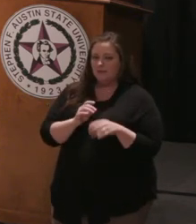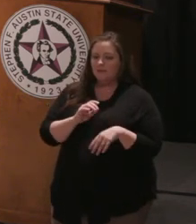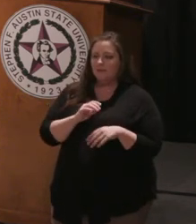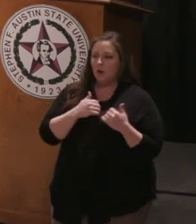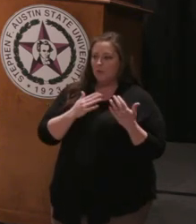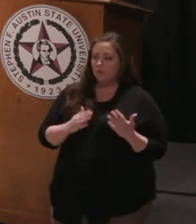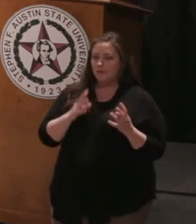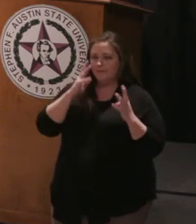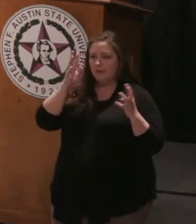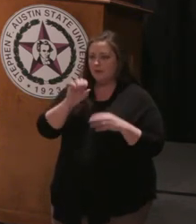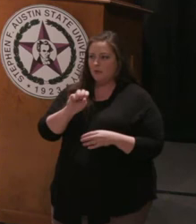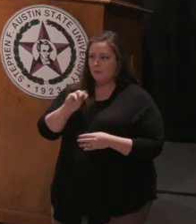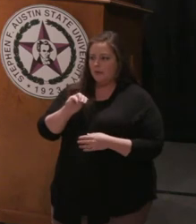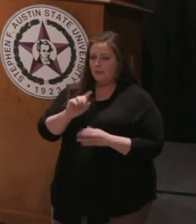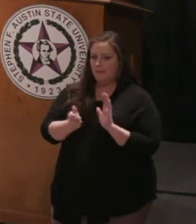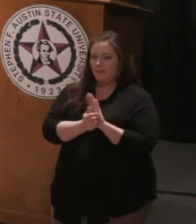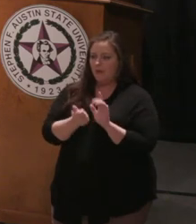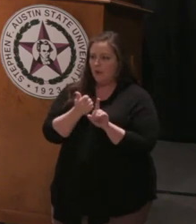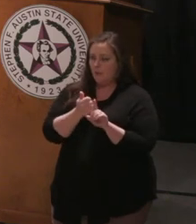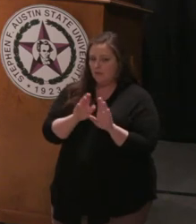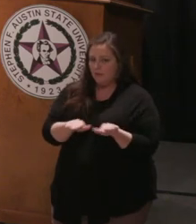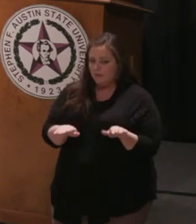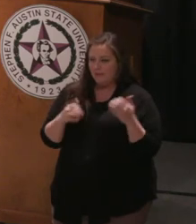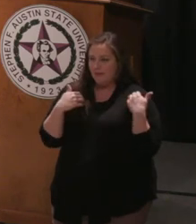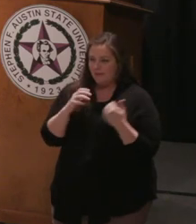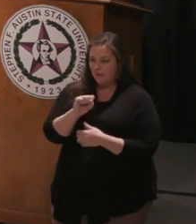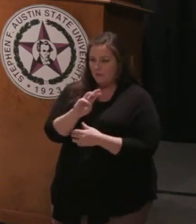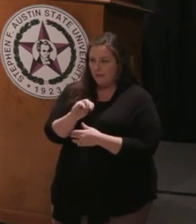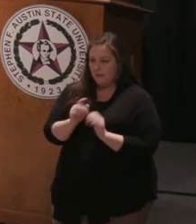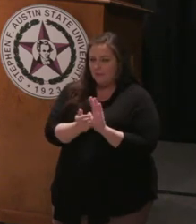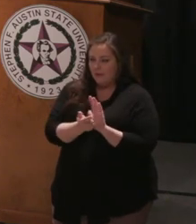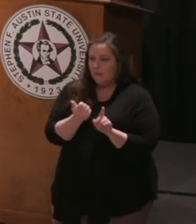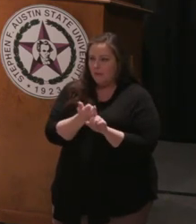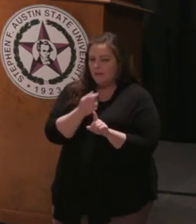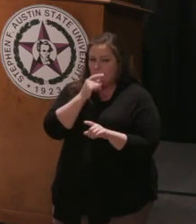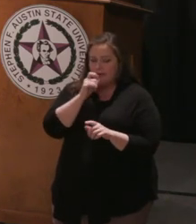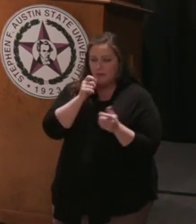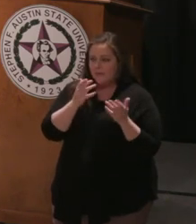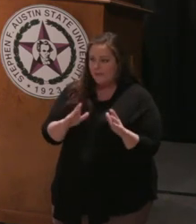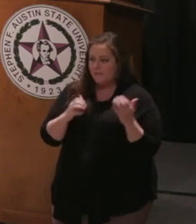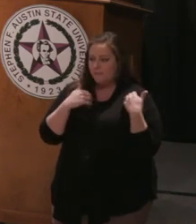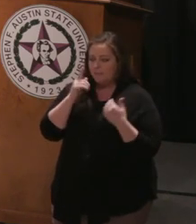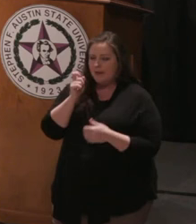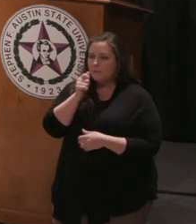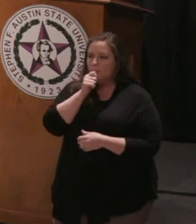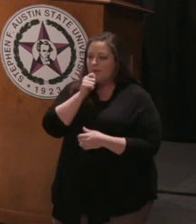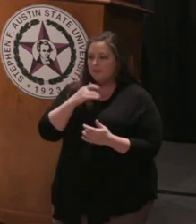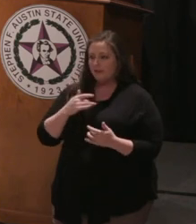invent social media banned their own children from having social media accounts because of privacy